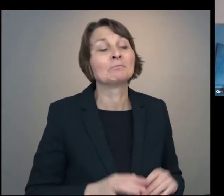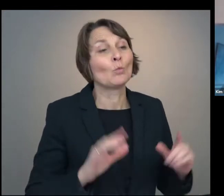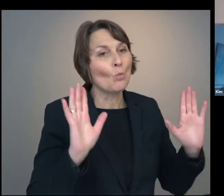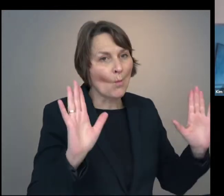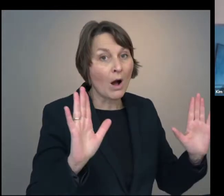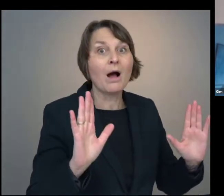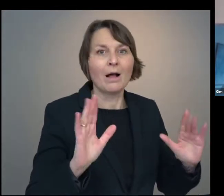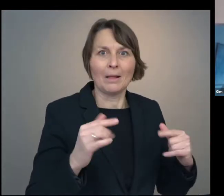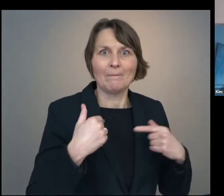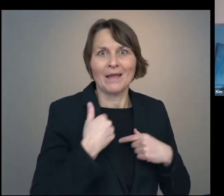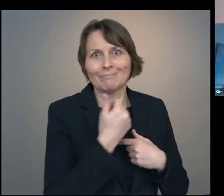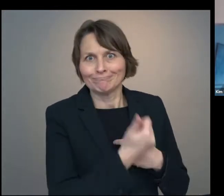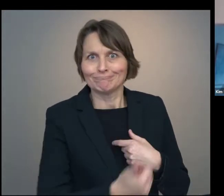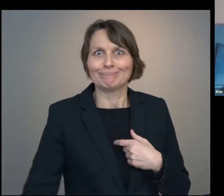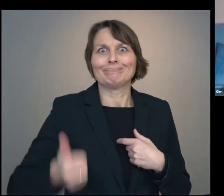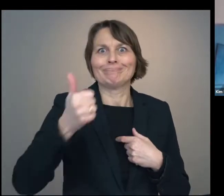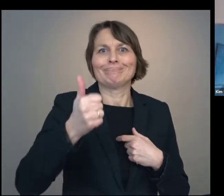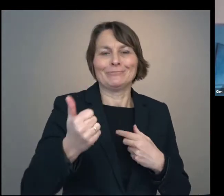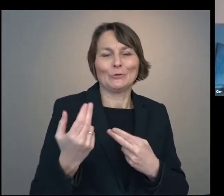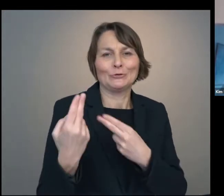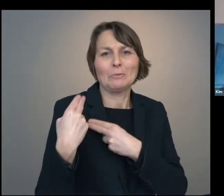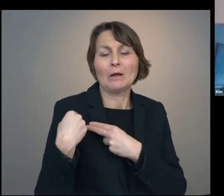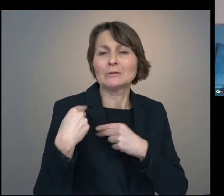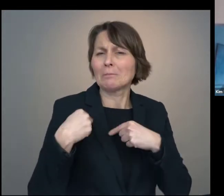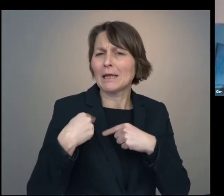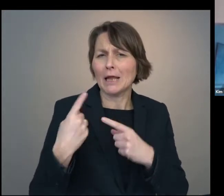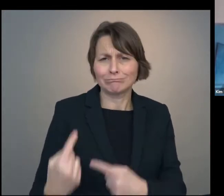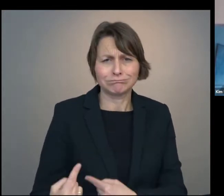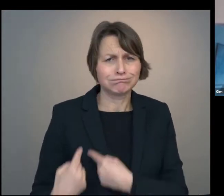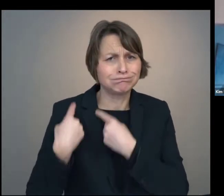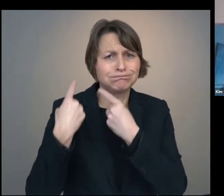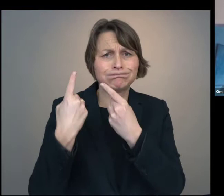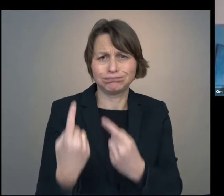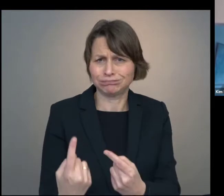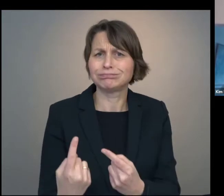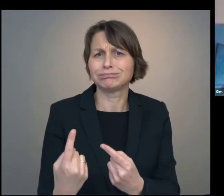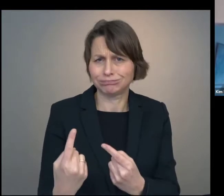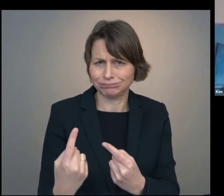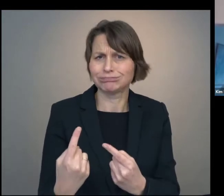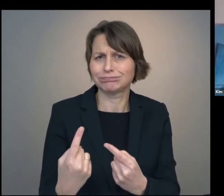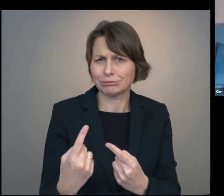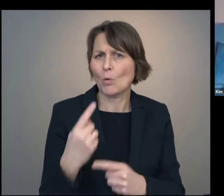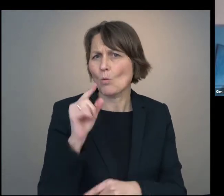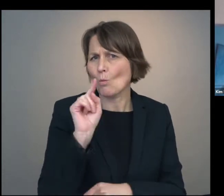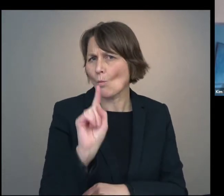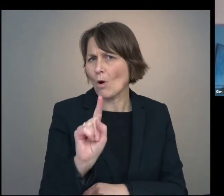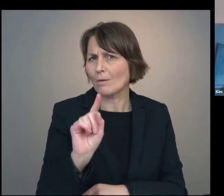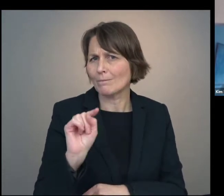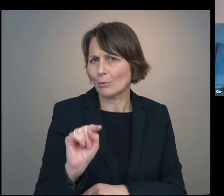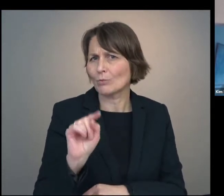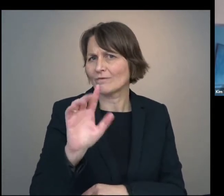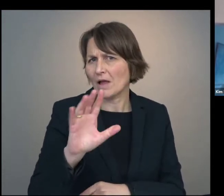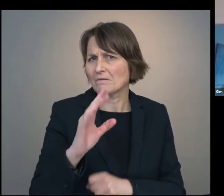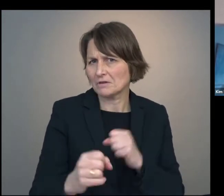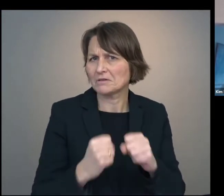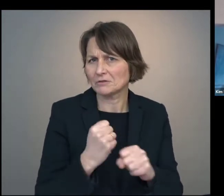Well, ultimately, I'm responsible for that, and I have been that ever since I became the CEO, so 1.5 years